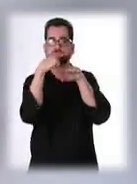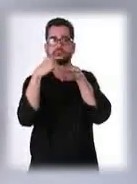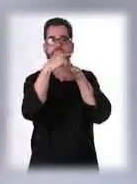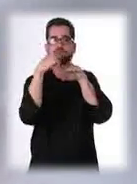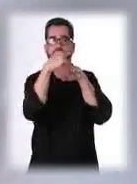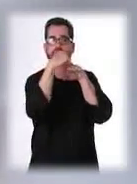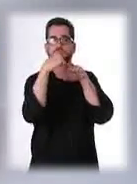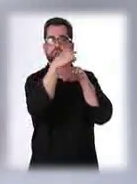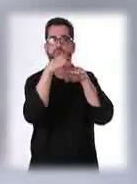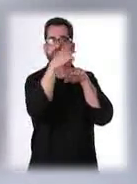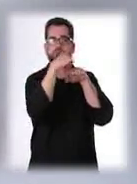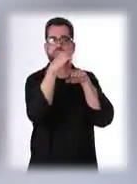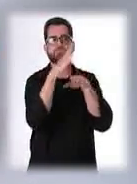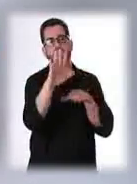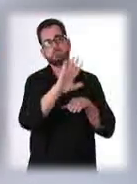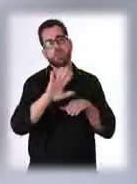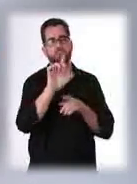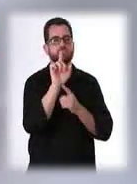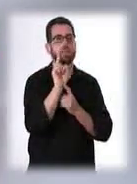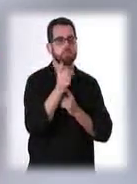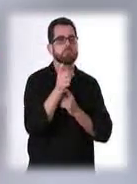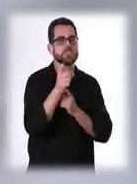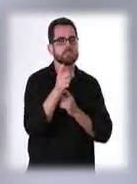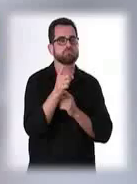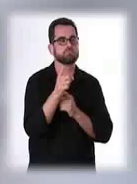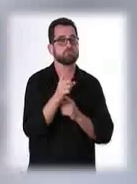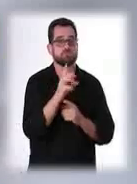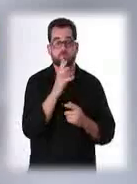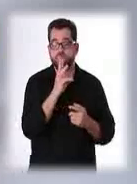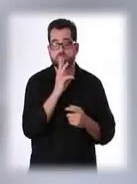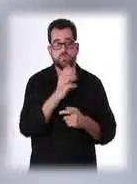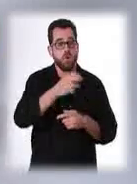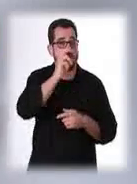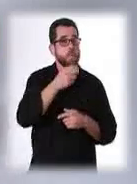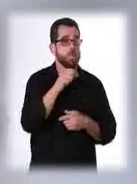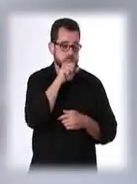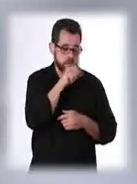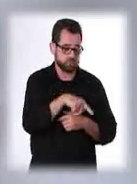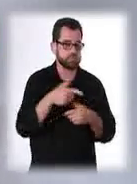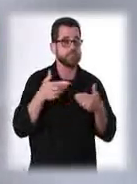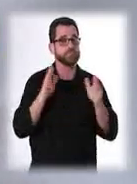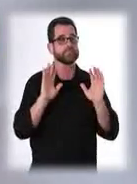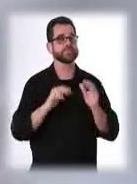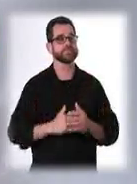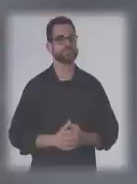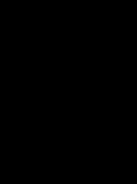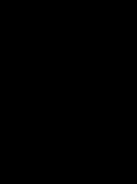This should take 1 minute. Rinse the mouth with water, and you're done.